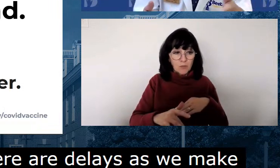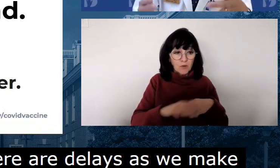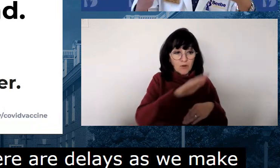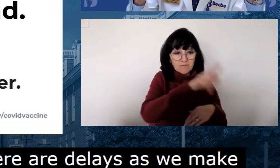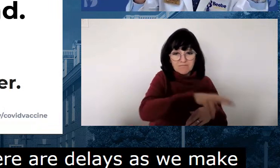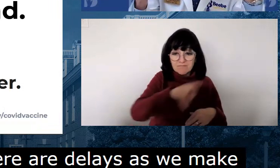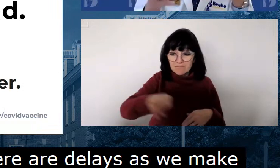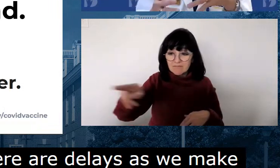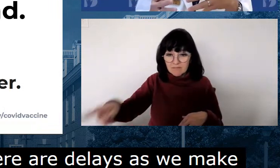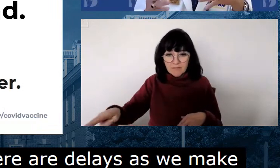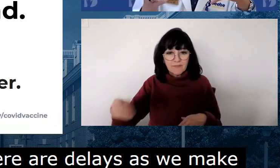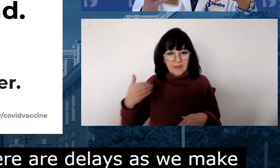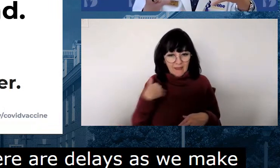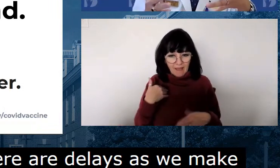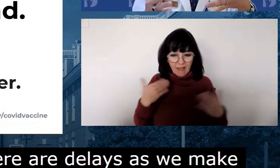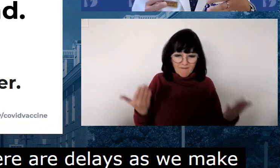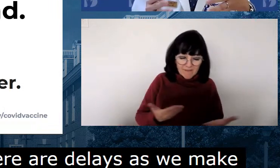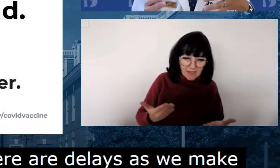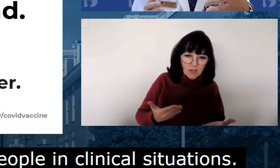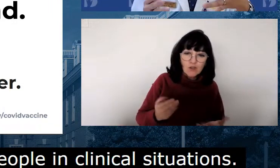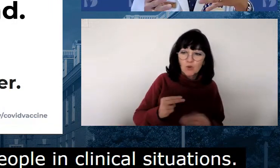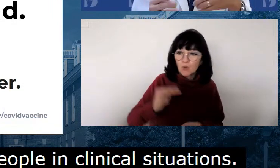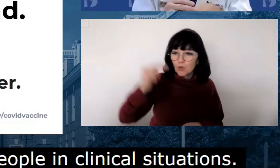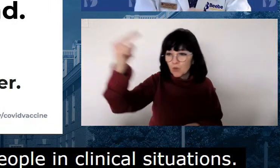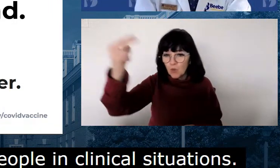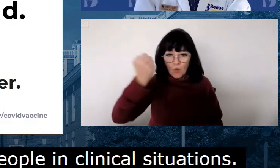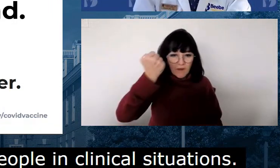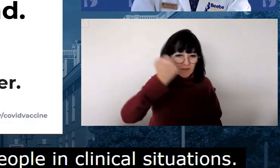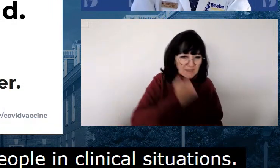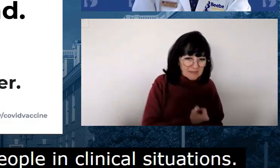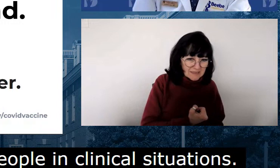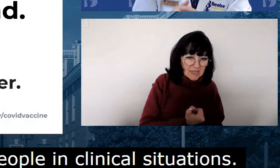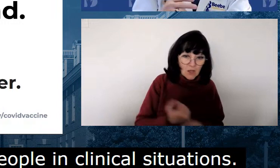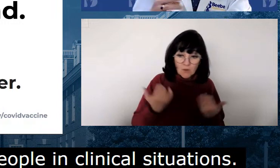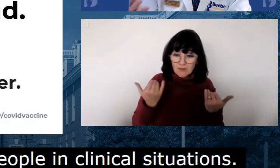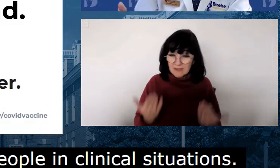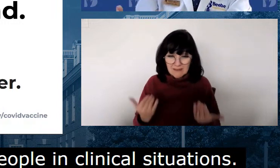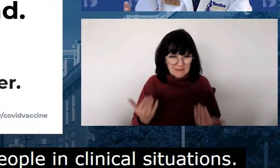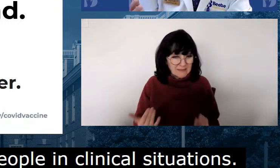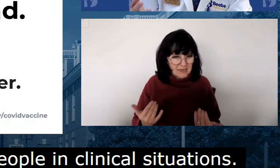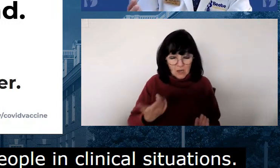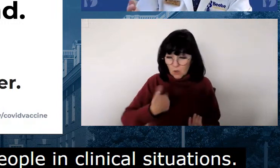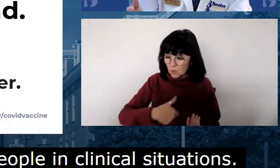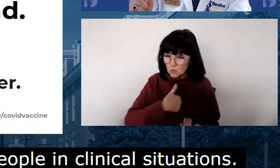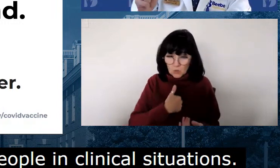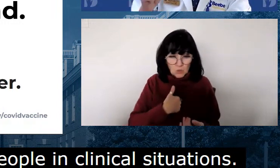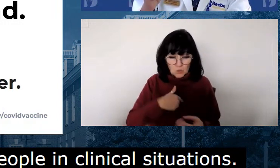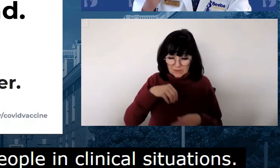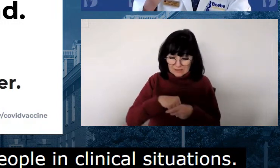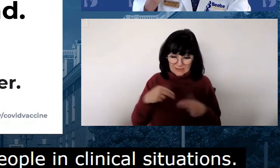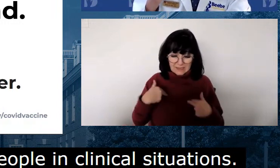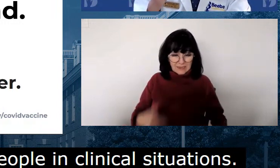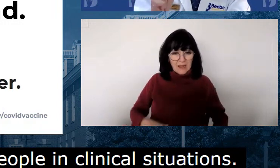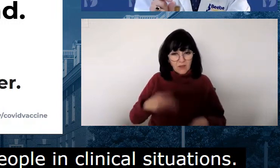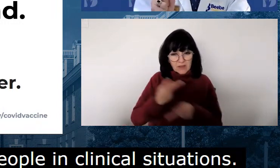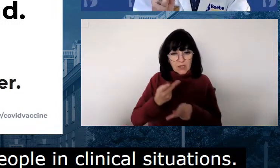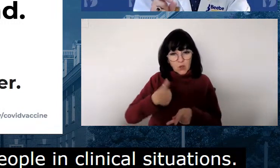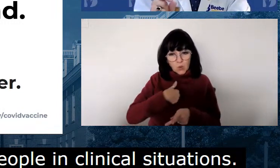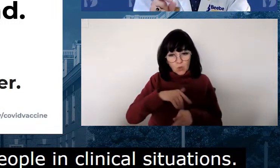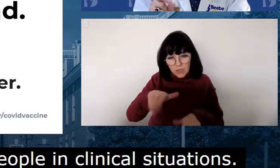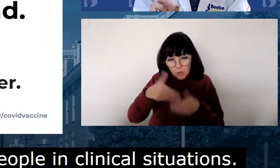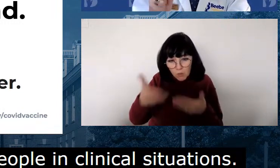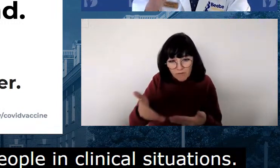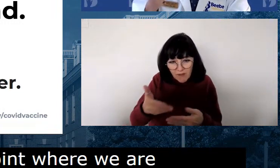hospital or across the state. But we are now at a point where we are committed, as all of us in healthcare, to providing